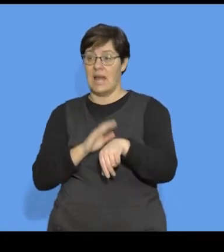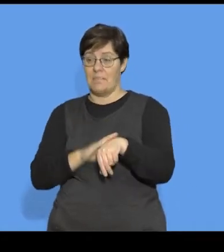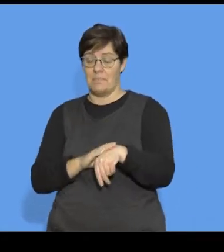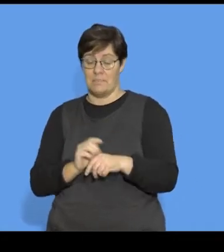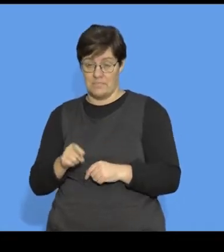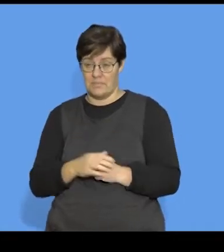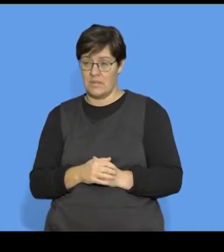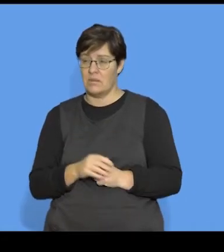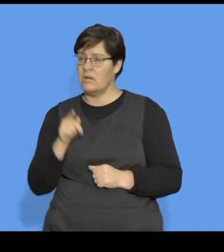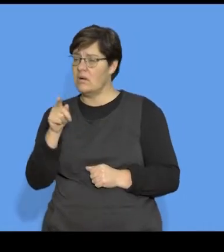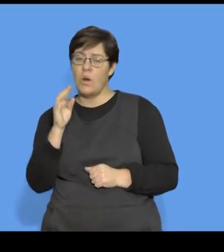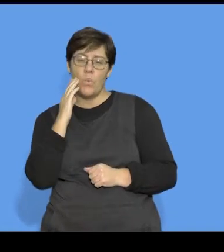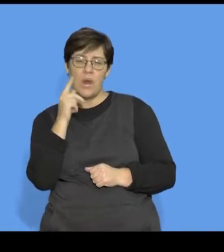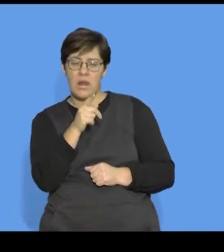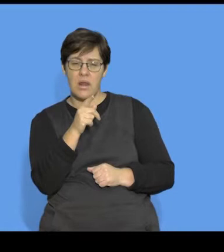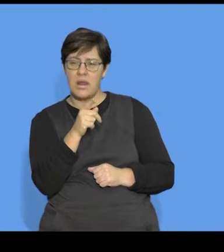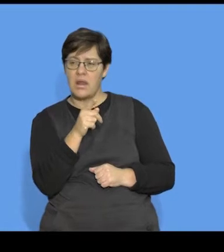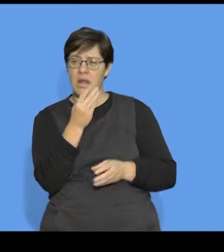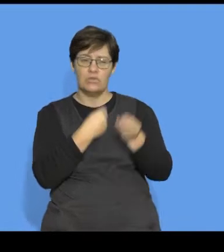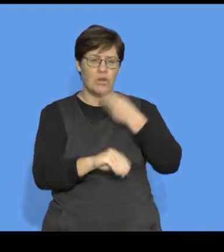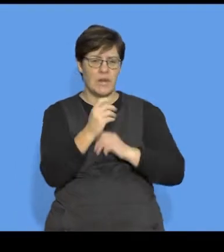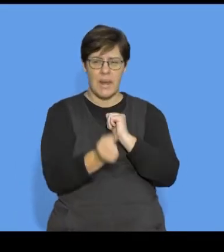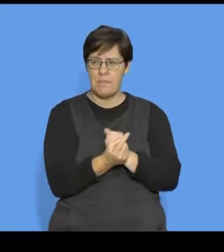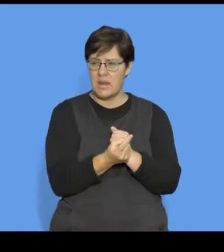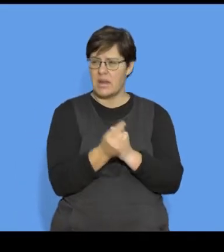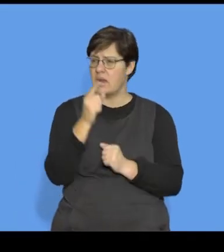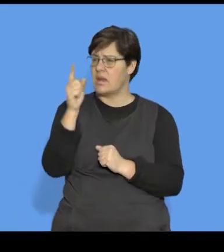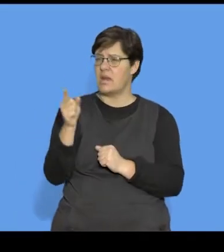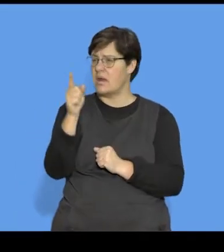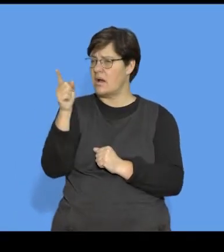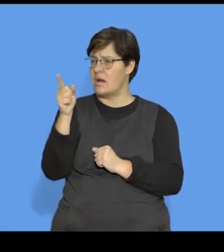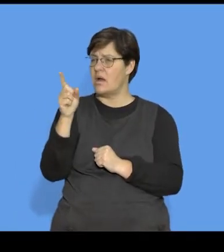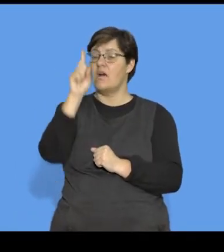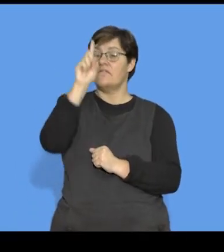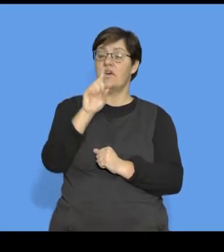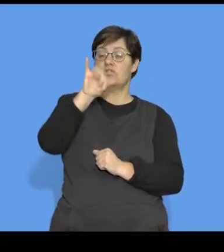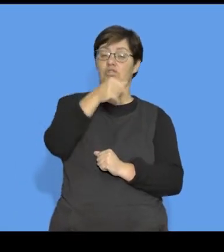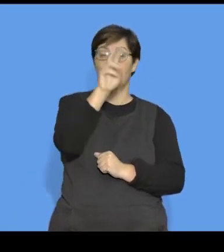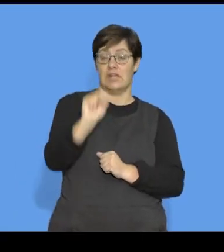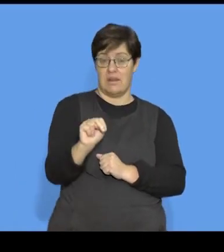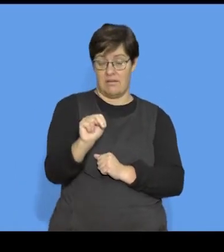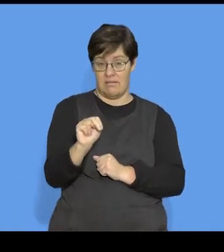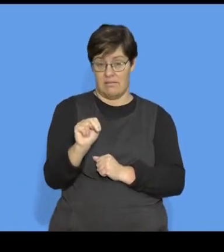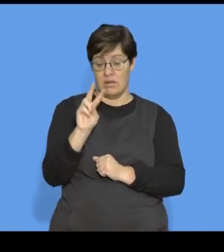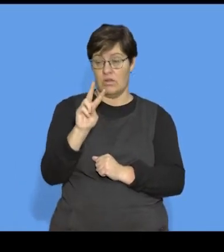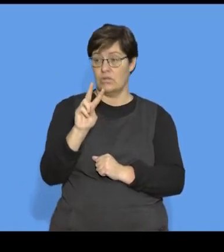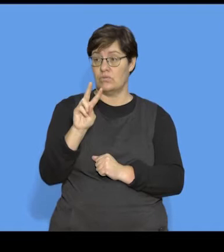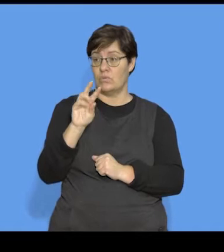time. Now, this is important. When did the trade-in take place? The trade-in took place on the 1st of